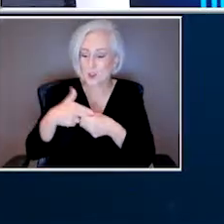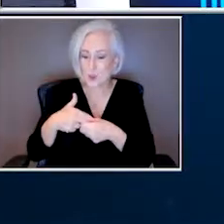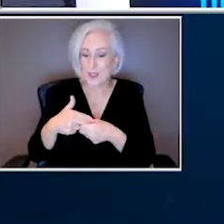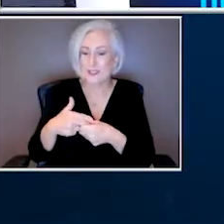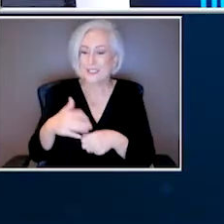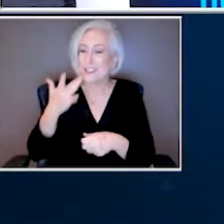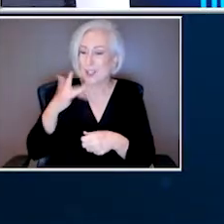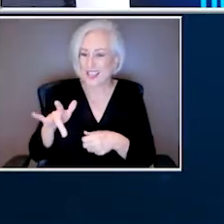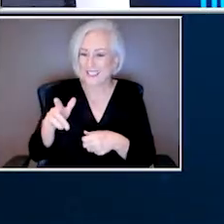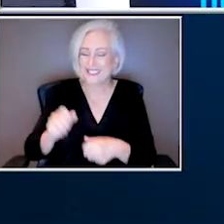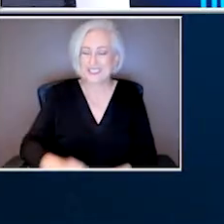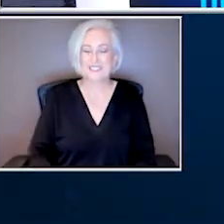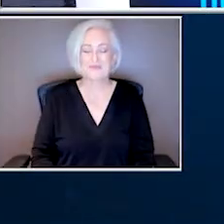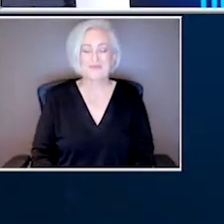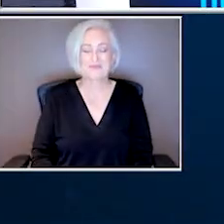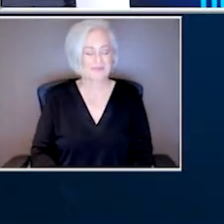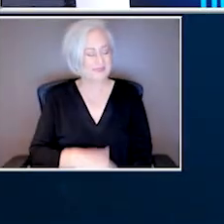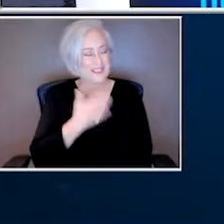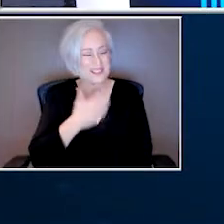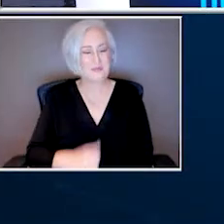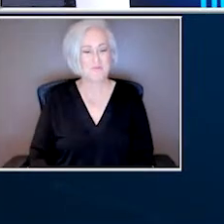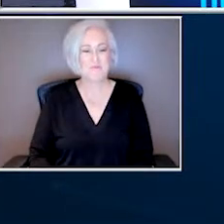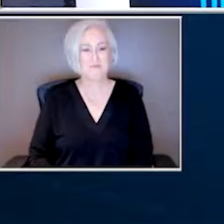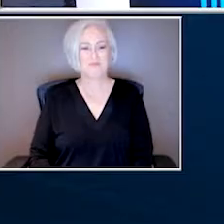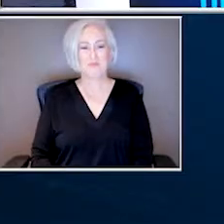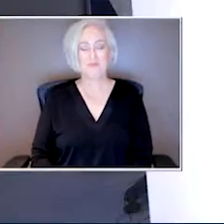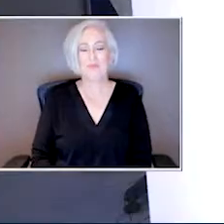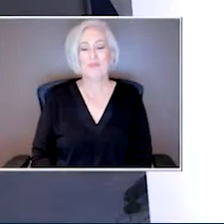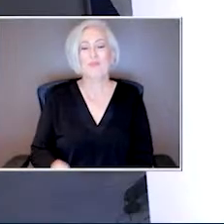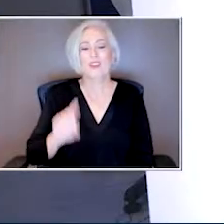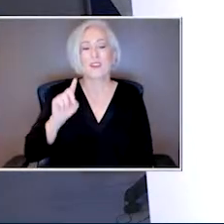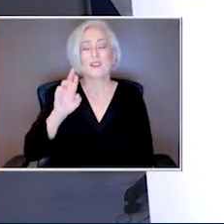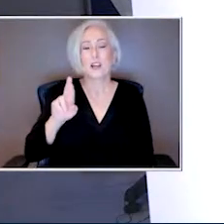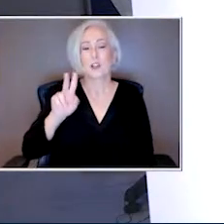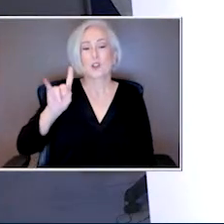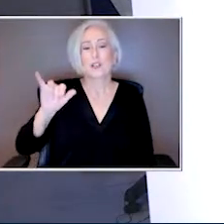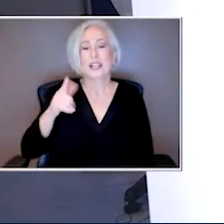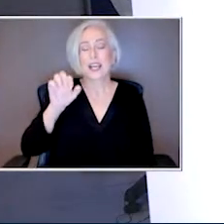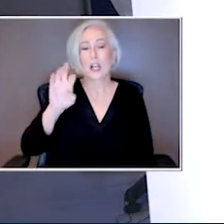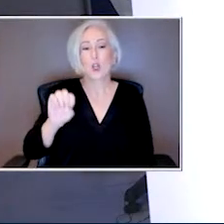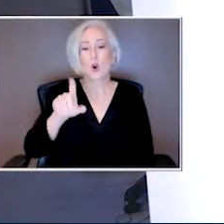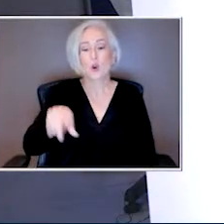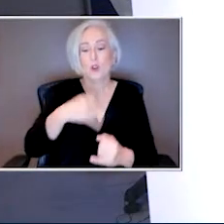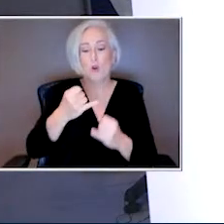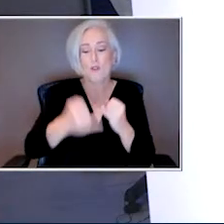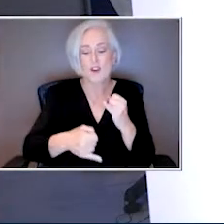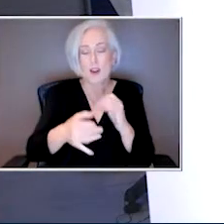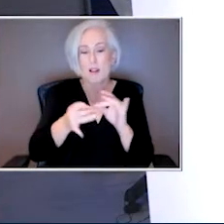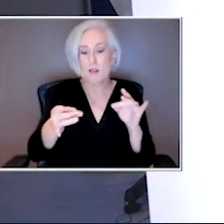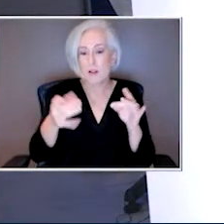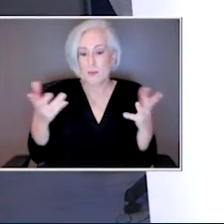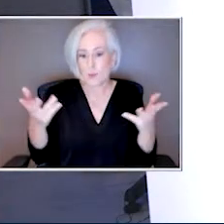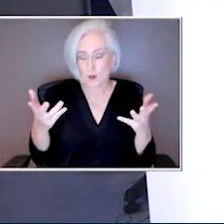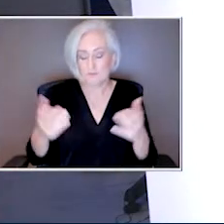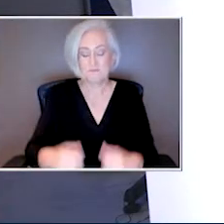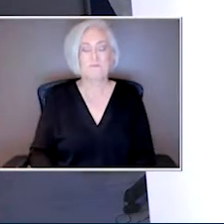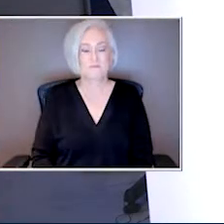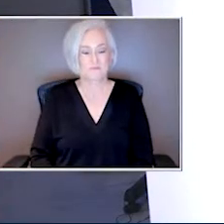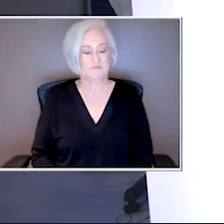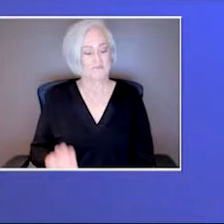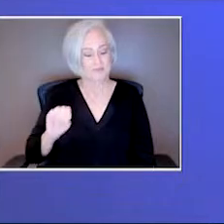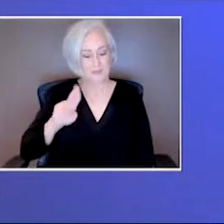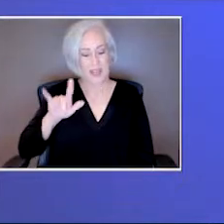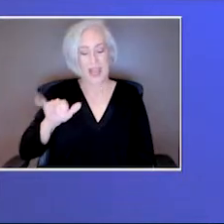luck. I really appreciate that. Dr. Kilgore, what are your final takeaways for women out there? I think Emily said it well.